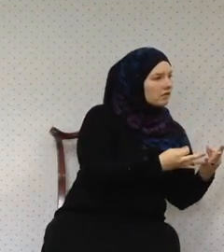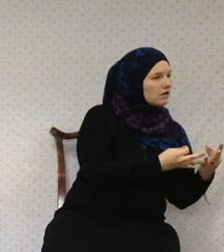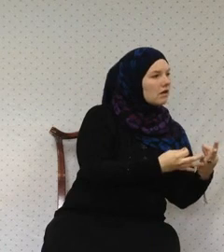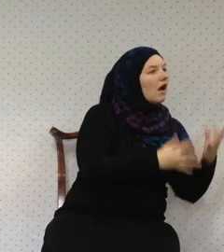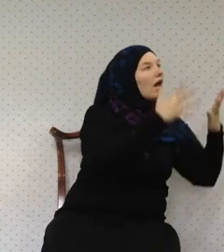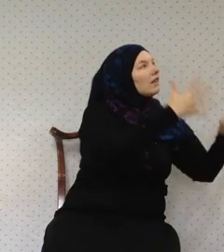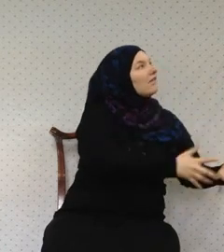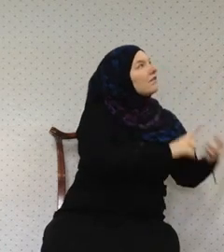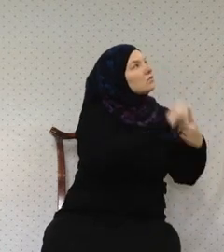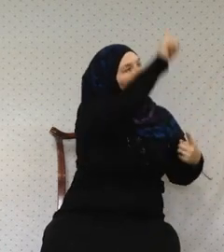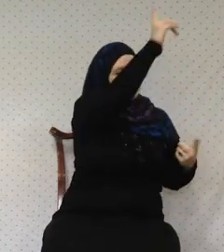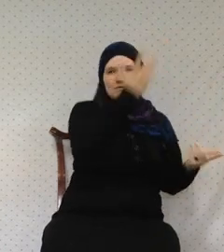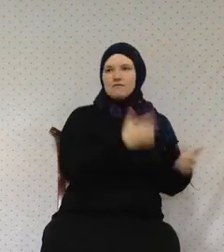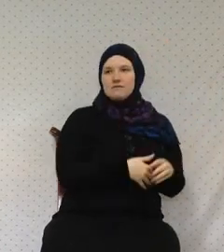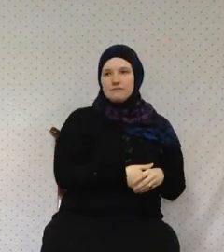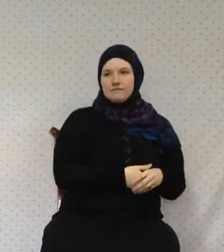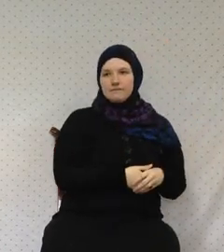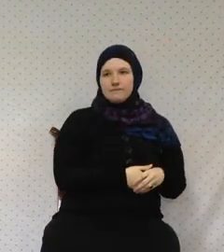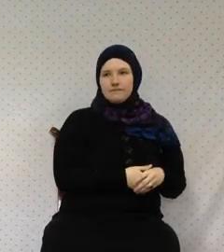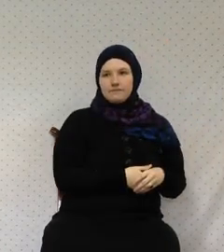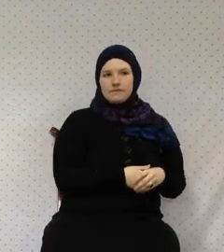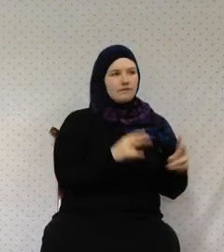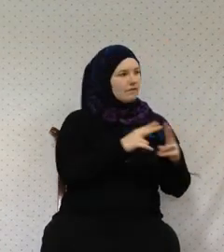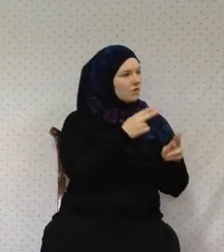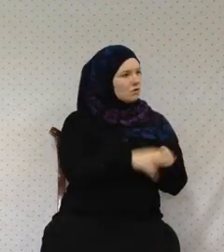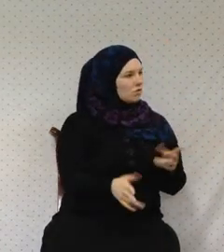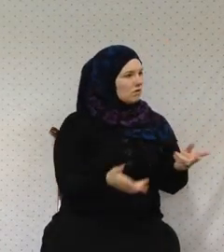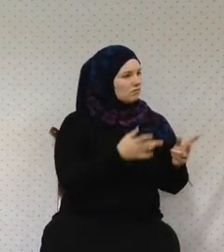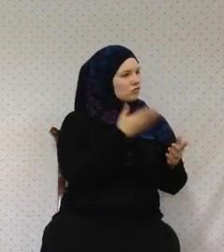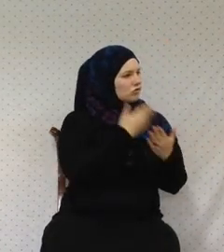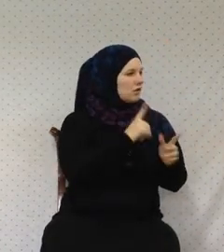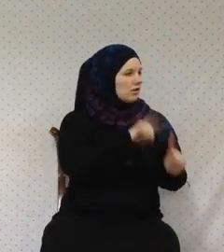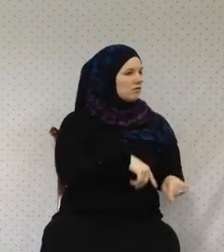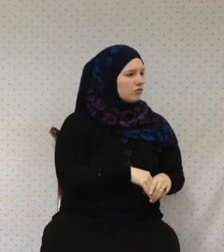left them Allah and His Messenger. Very short, very brief answer.